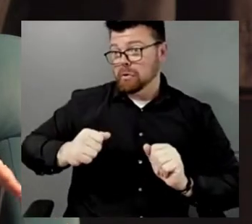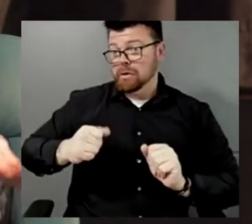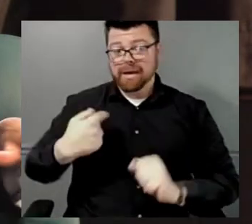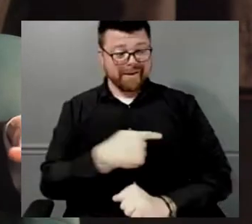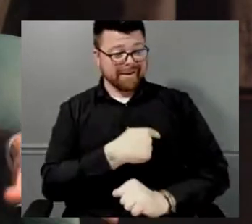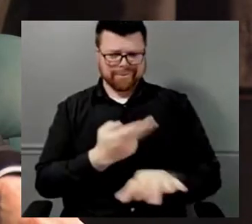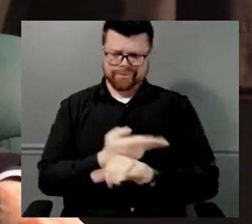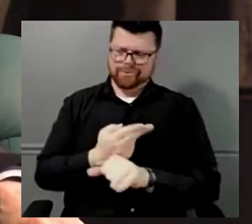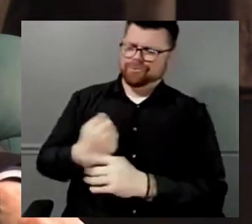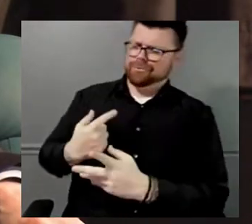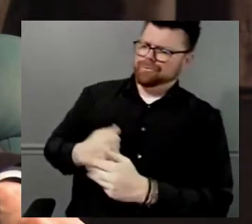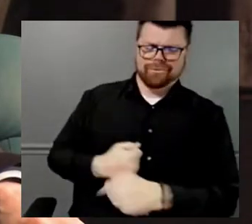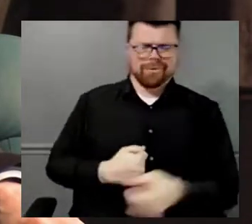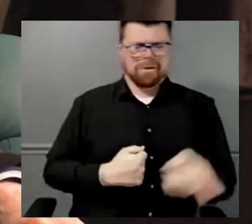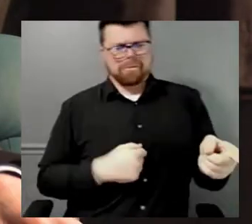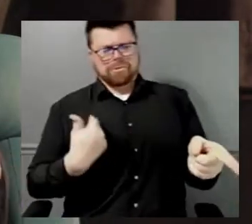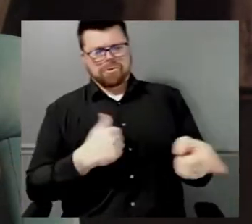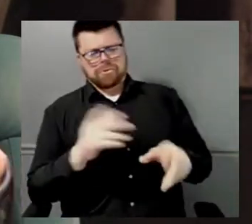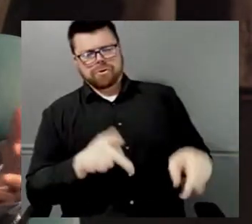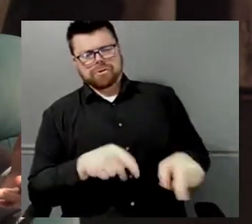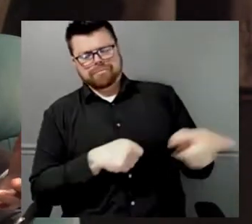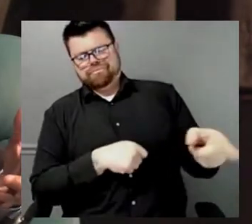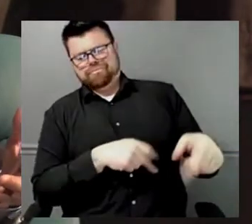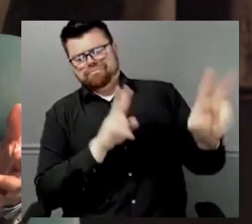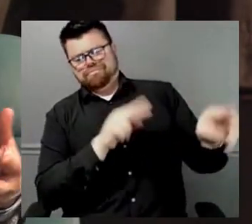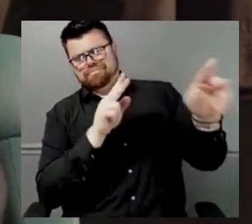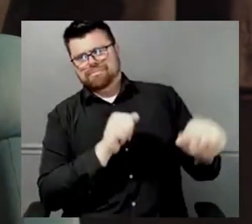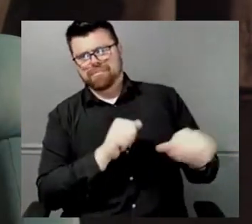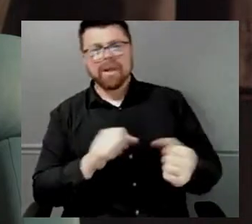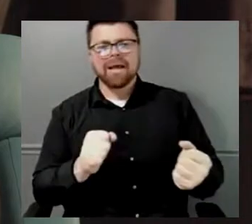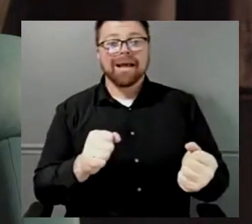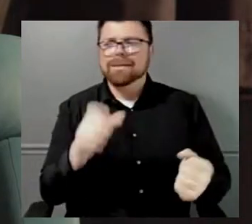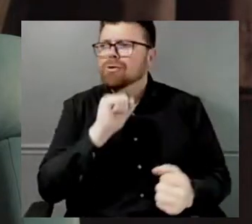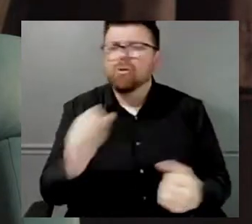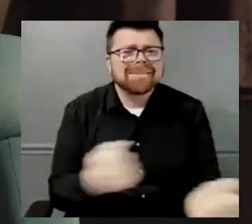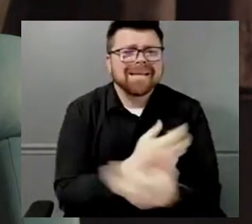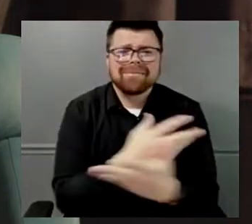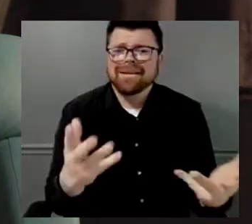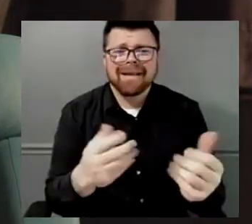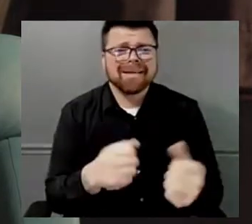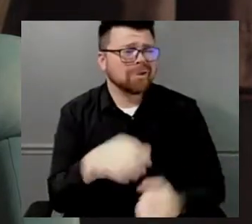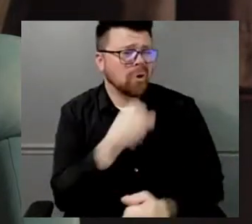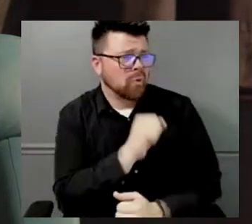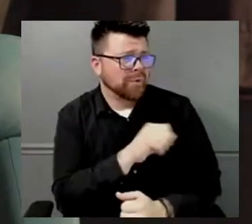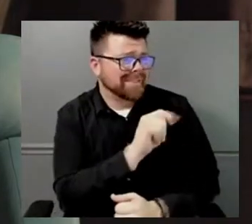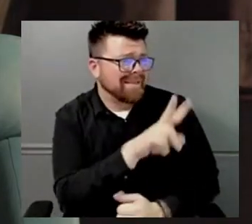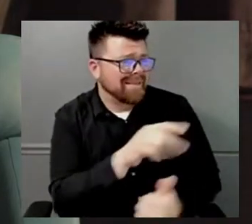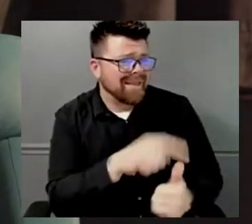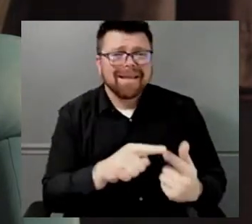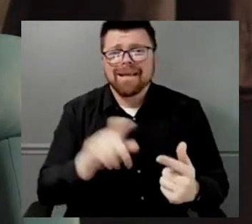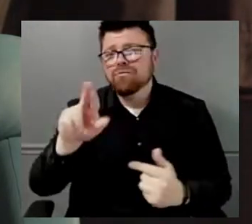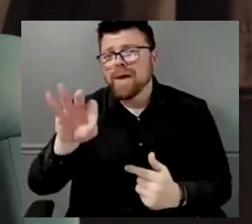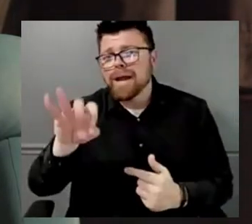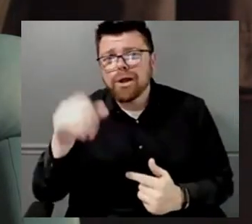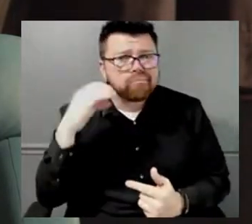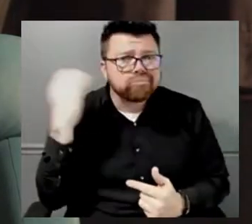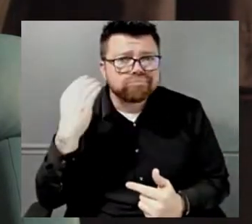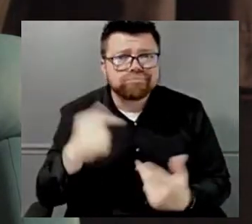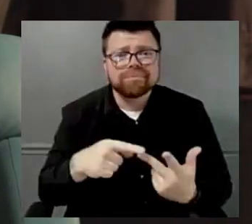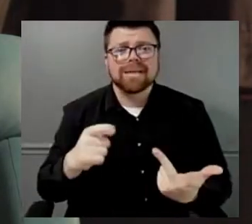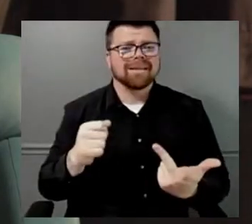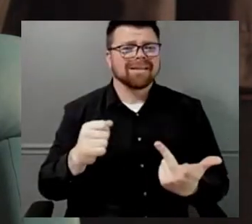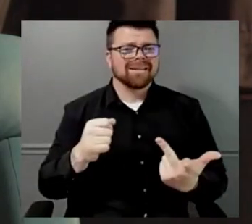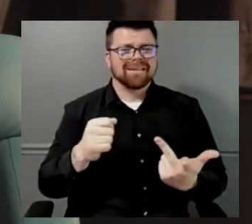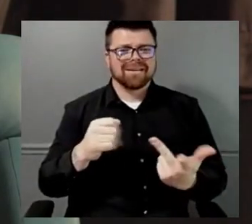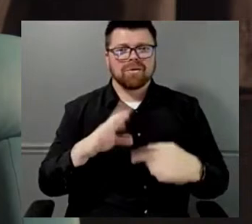criticize performative nature of social media, it's as old as everything. It's as old as TV. It's as old as radio. It's as old as when pamphleteering first came